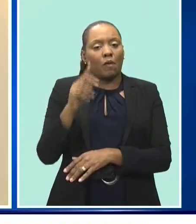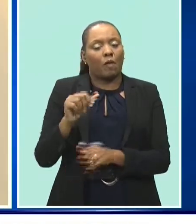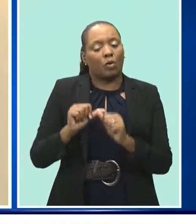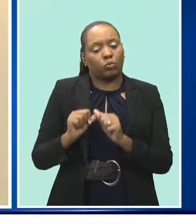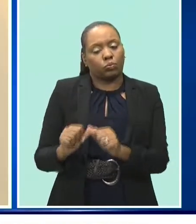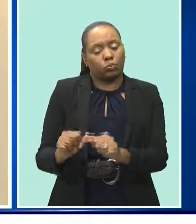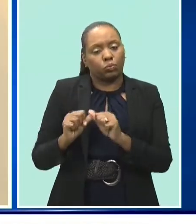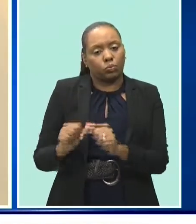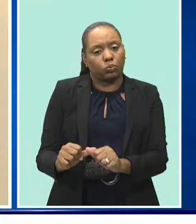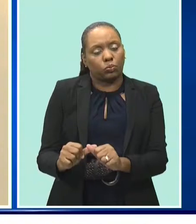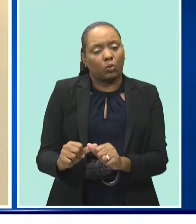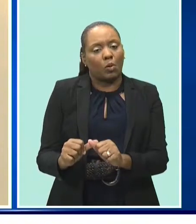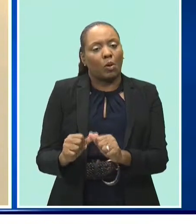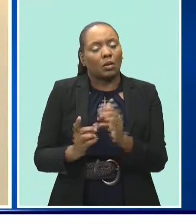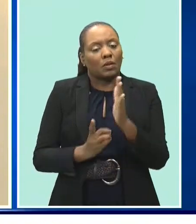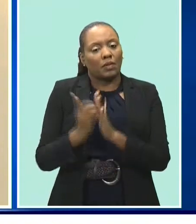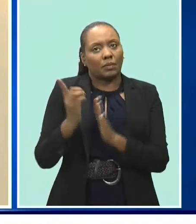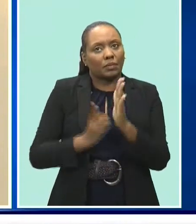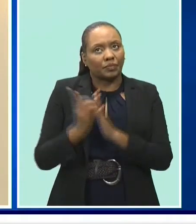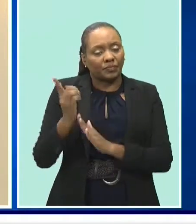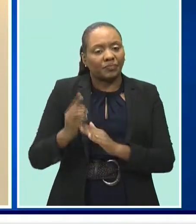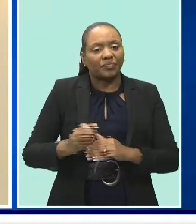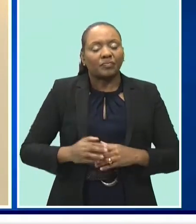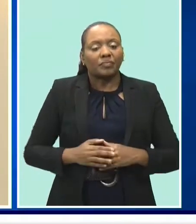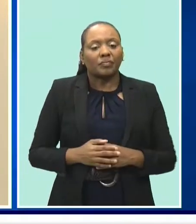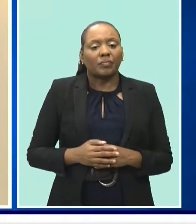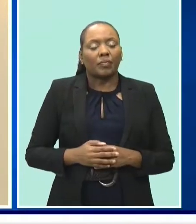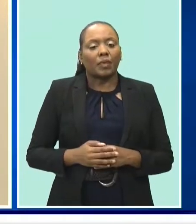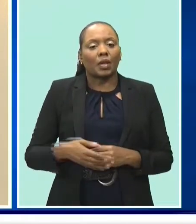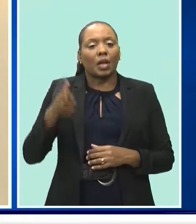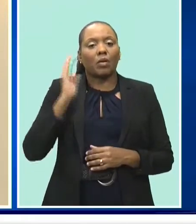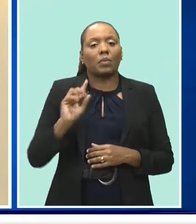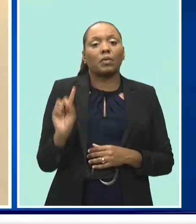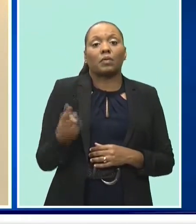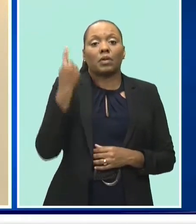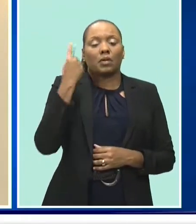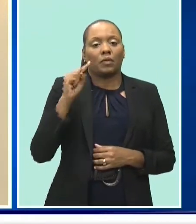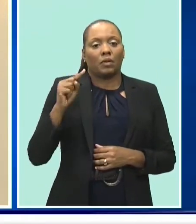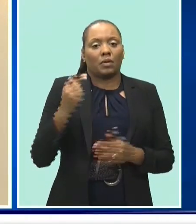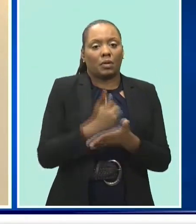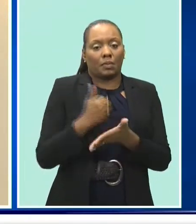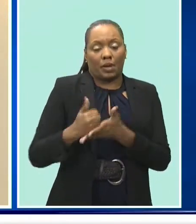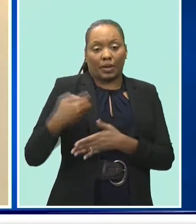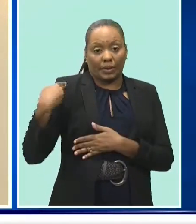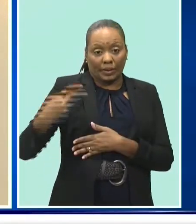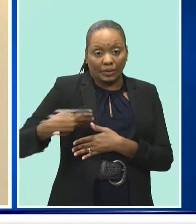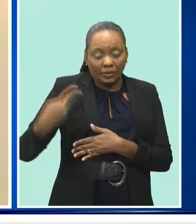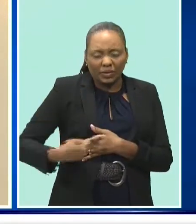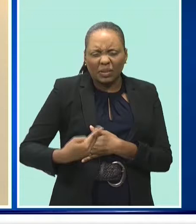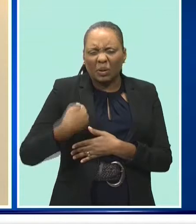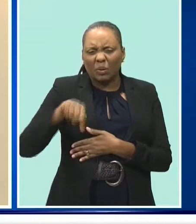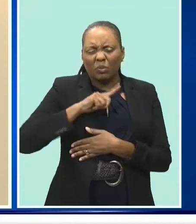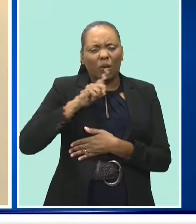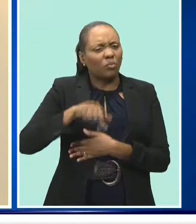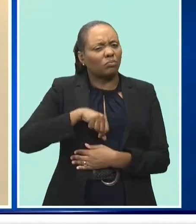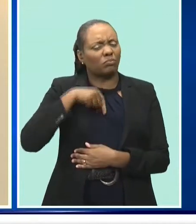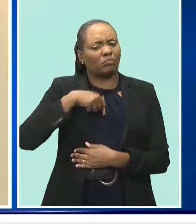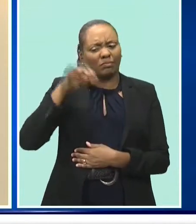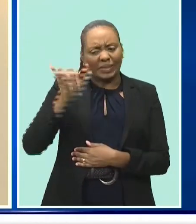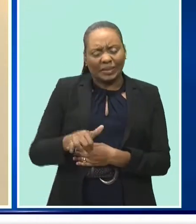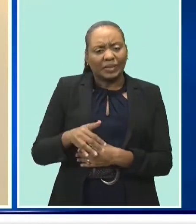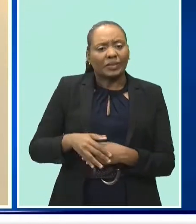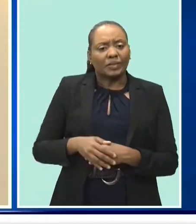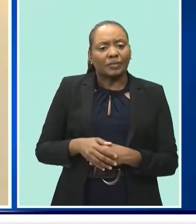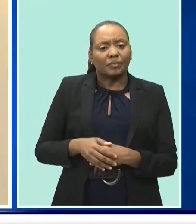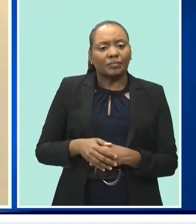On sustainability, which is going to be the first in the history of the bank. And I think we are very proud of that. It's been